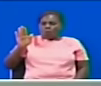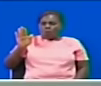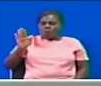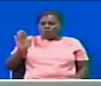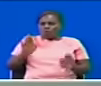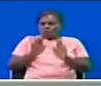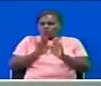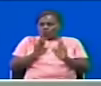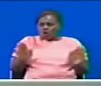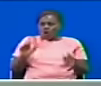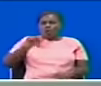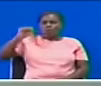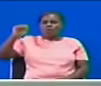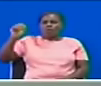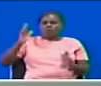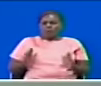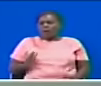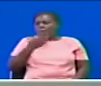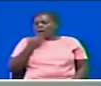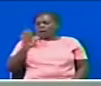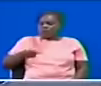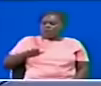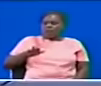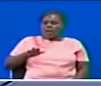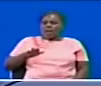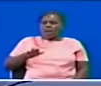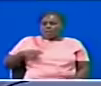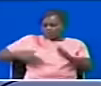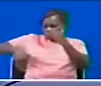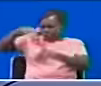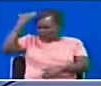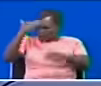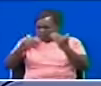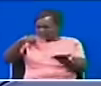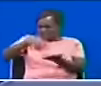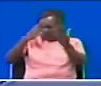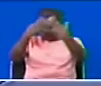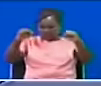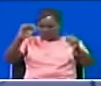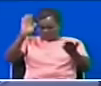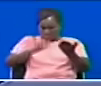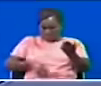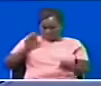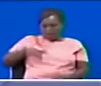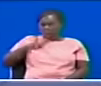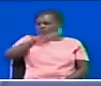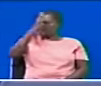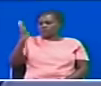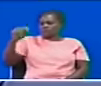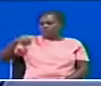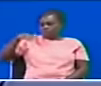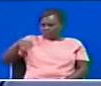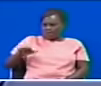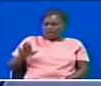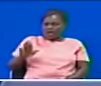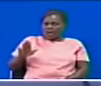there isn't a politician, male or female, more qualified to run for president than Charity Ngilu today. She was